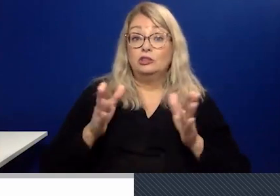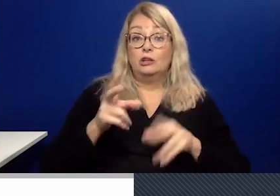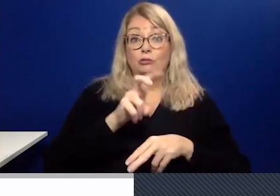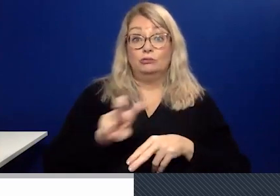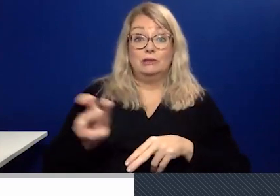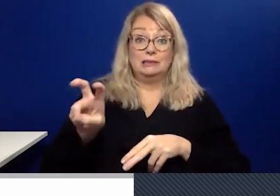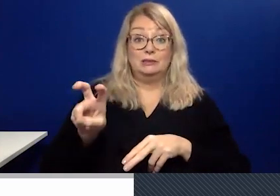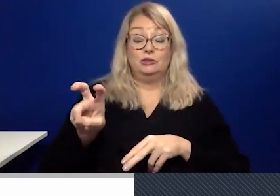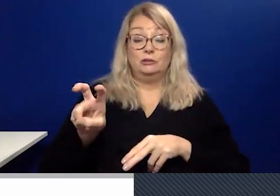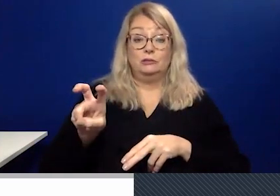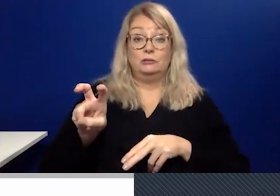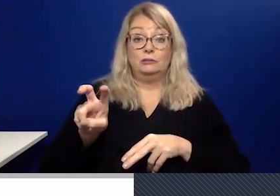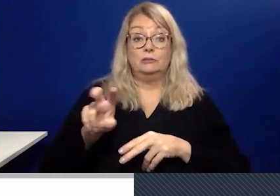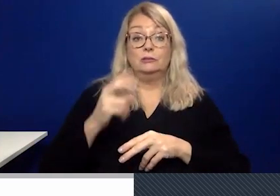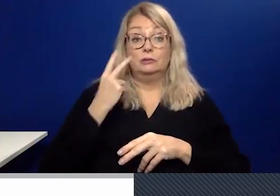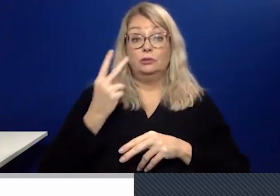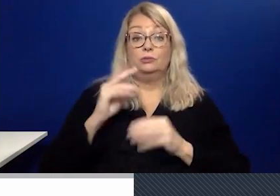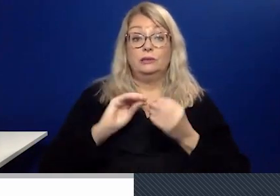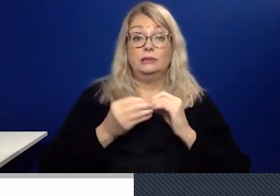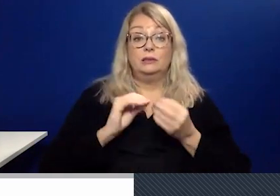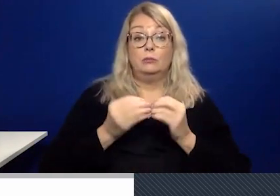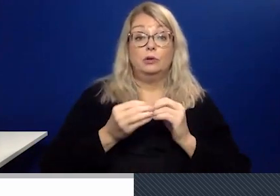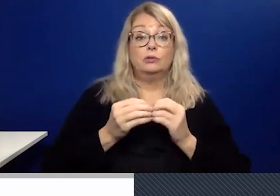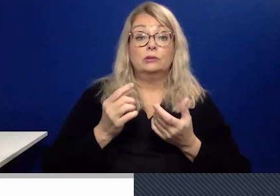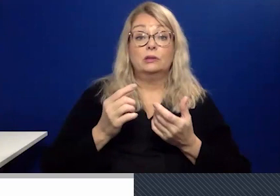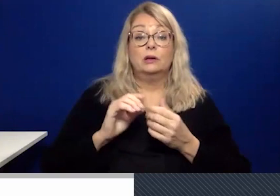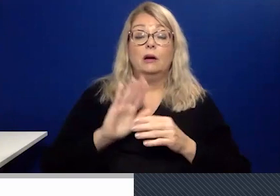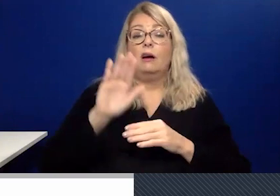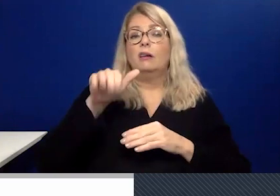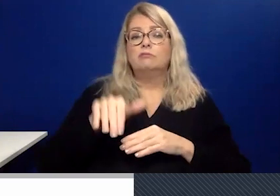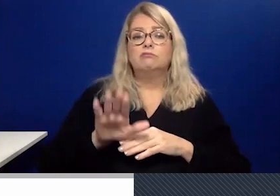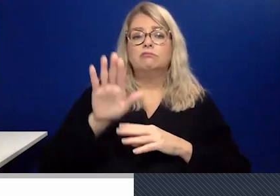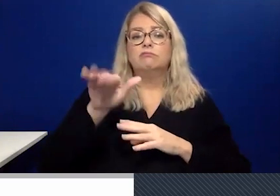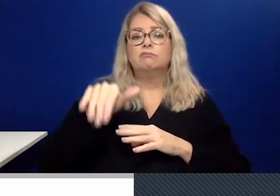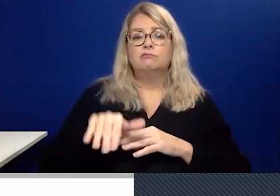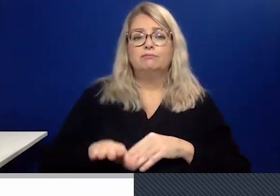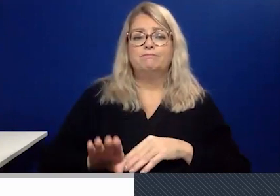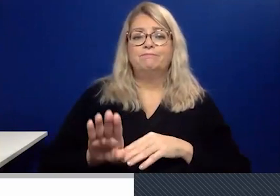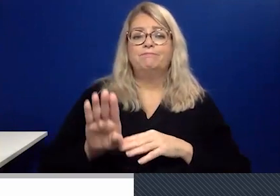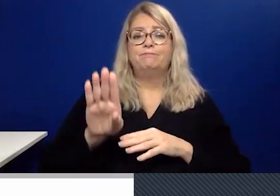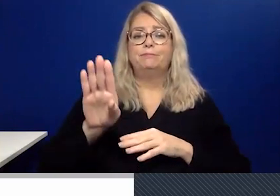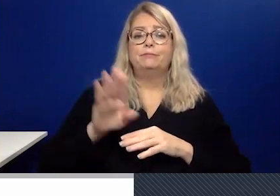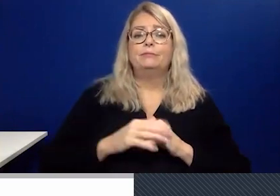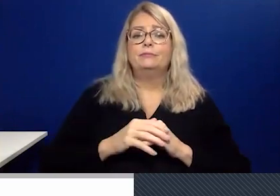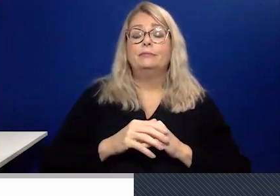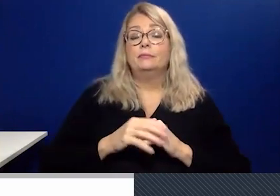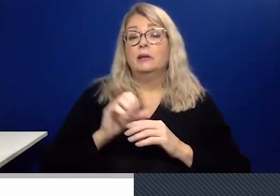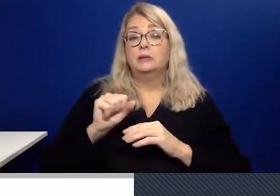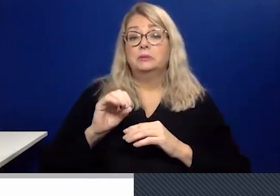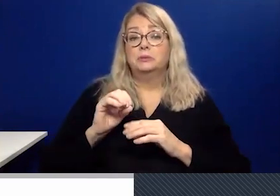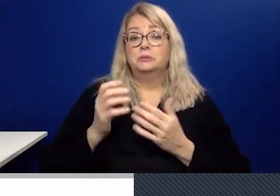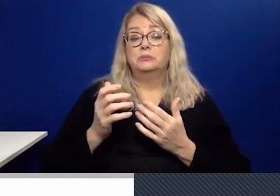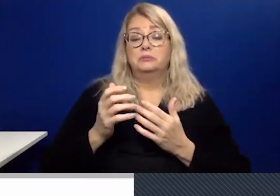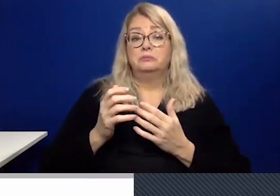transition, you see these numbers they were up and then they were down, and now they're coming back up. So, and there's, like